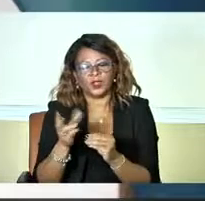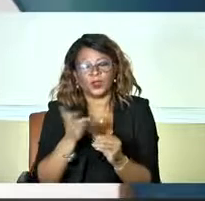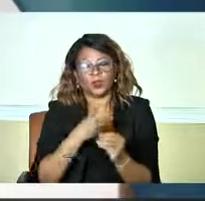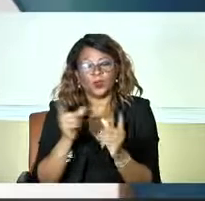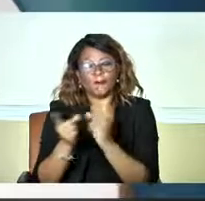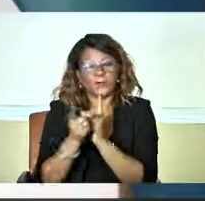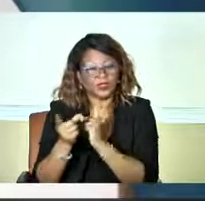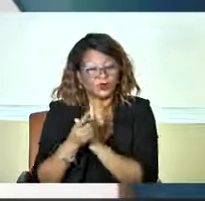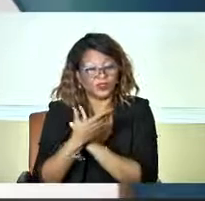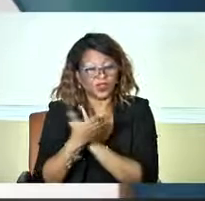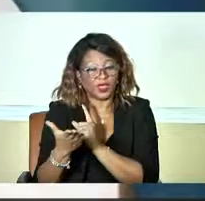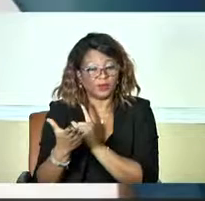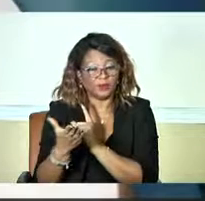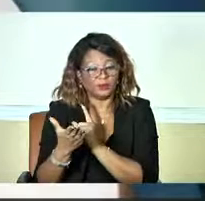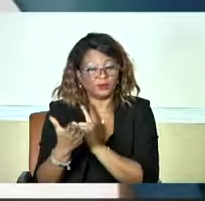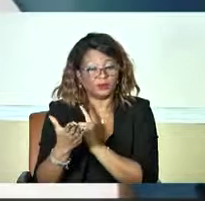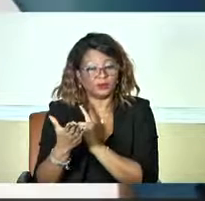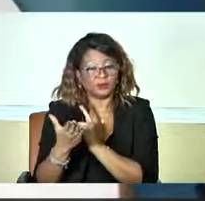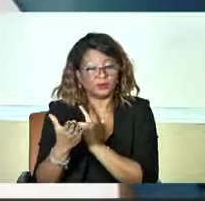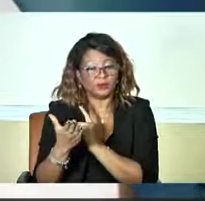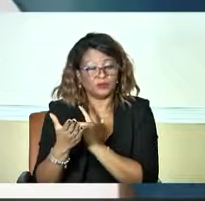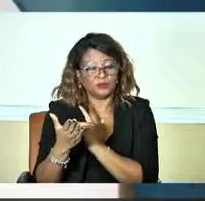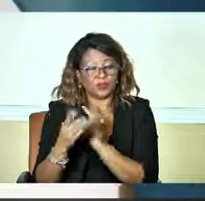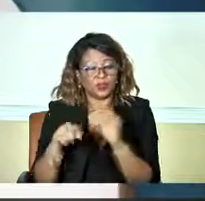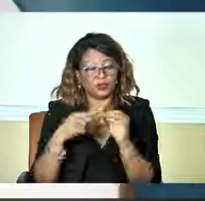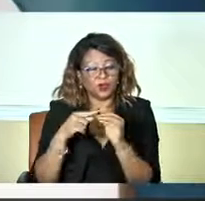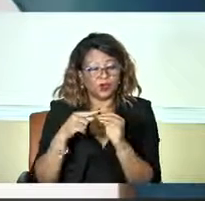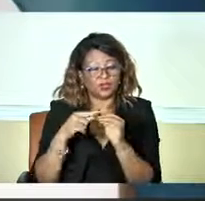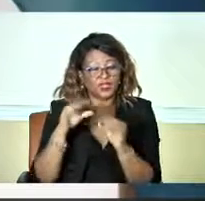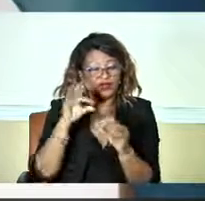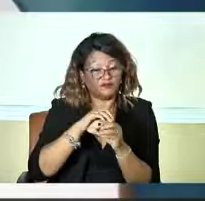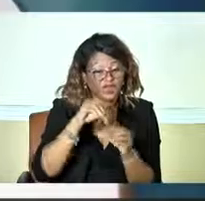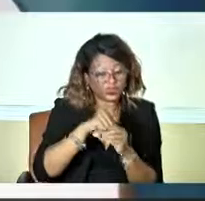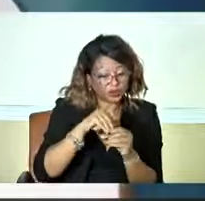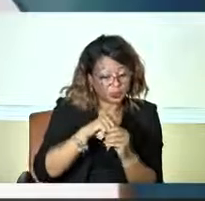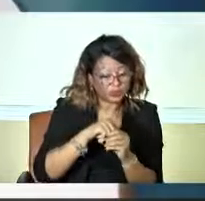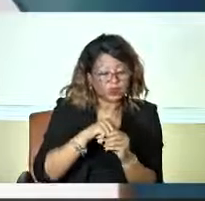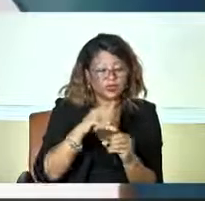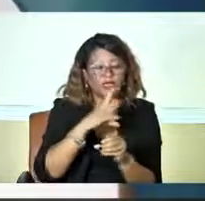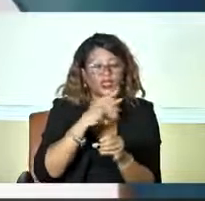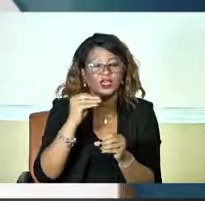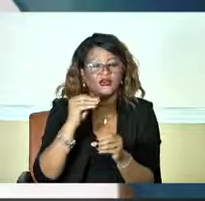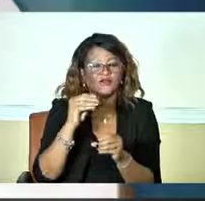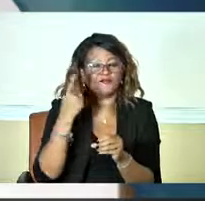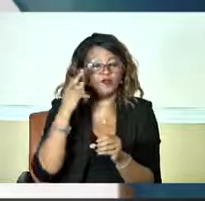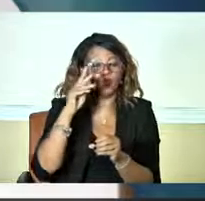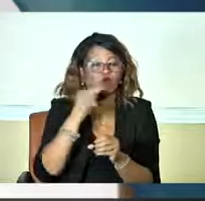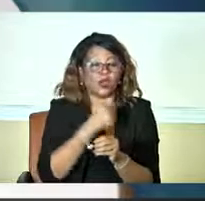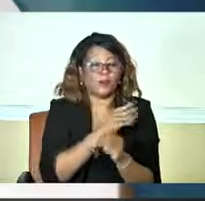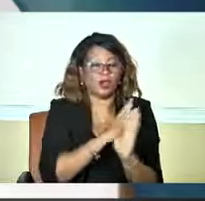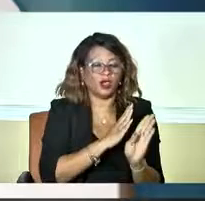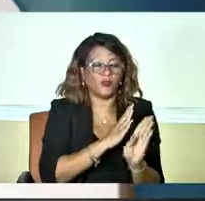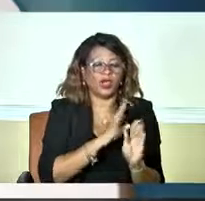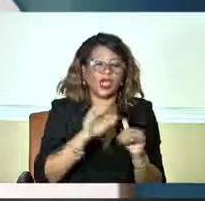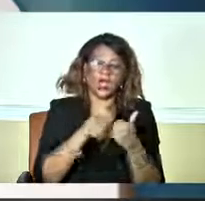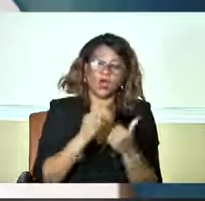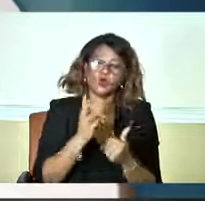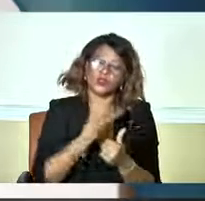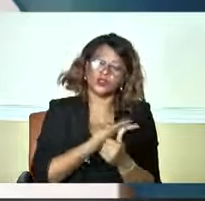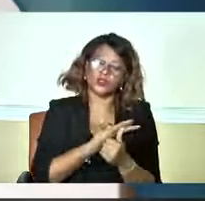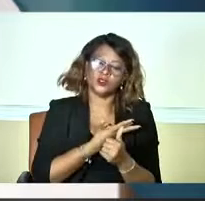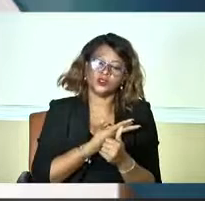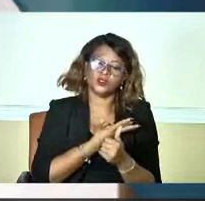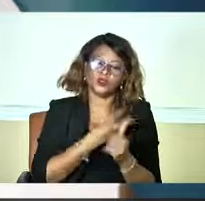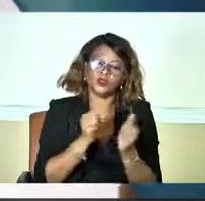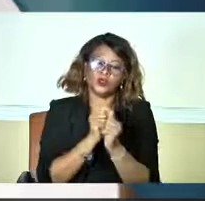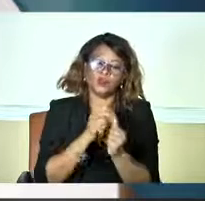met with them also with respect to the investment requirements for Grand Bahama, and how we